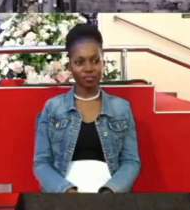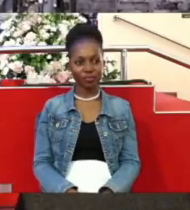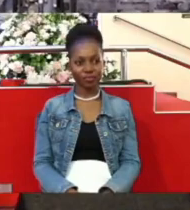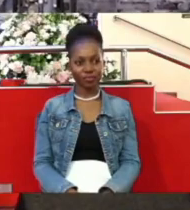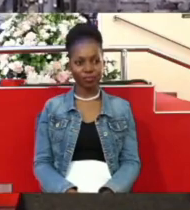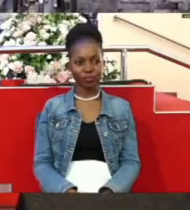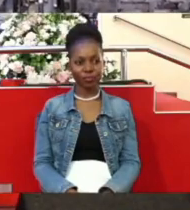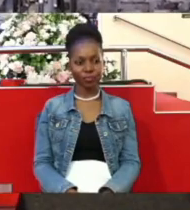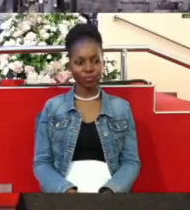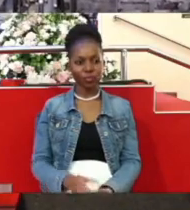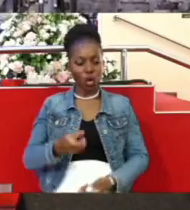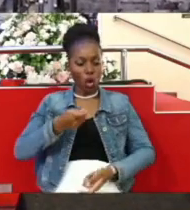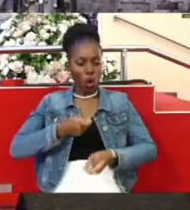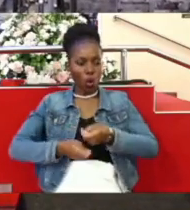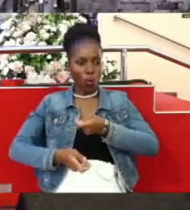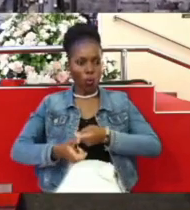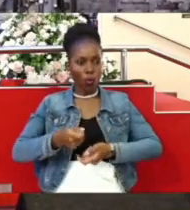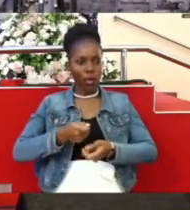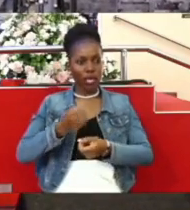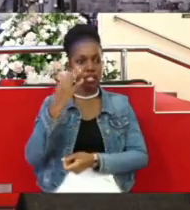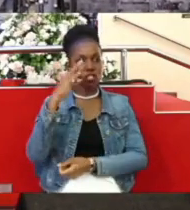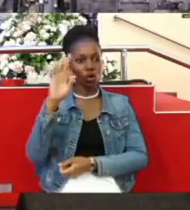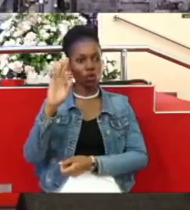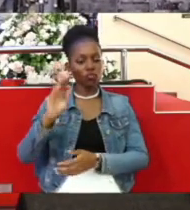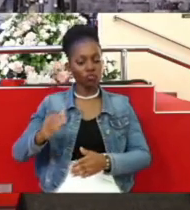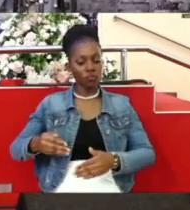Wells of provision.